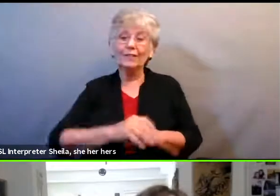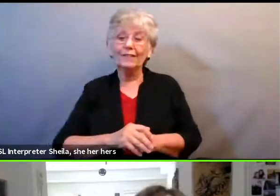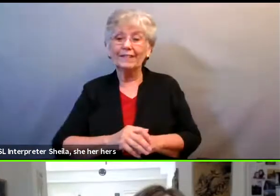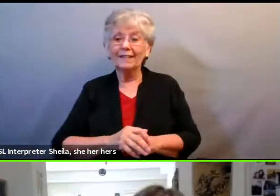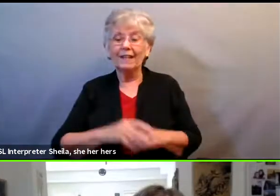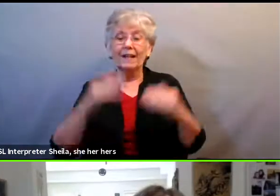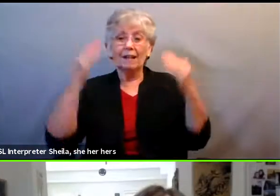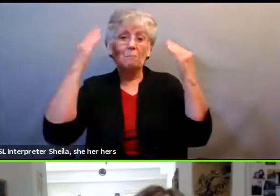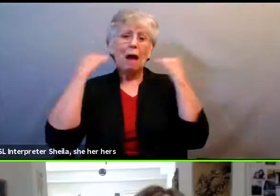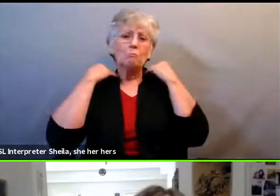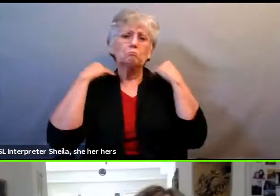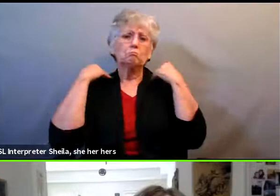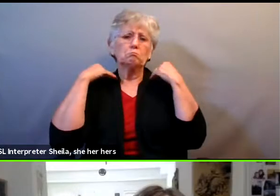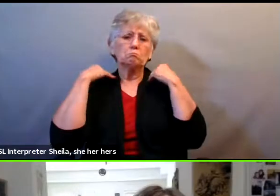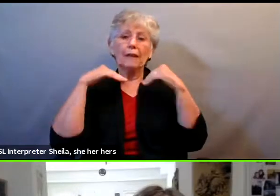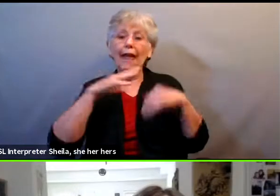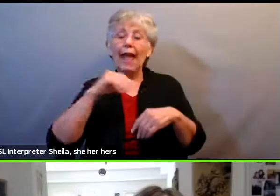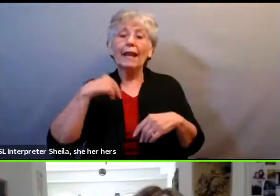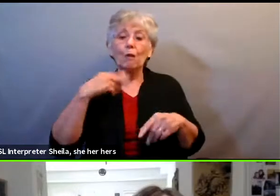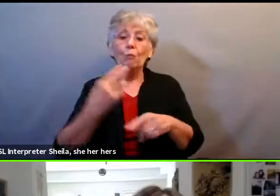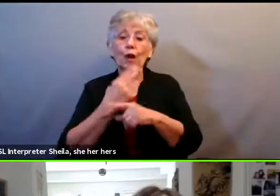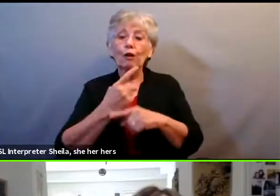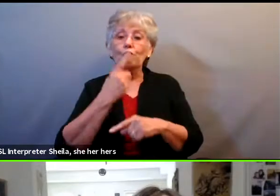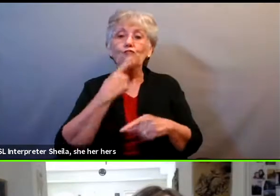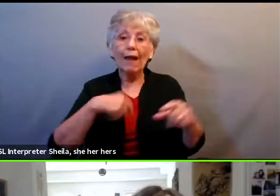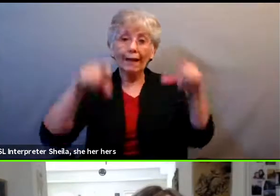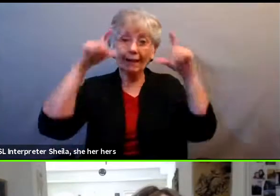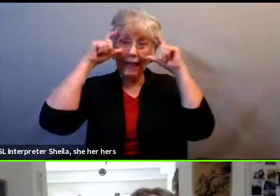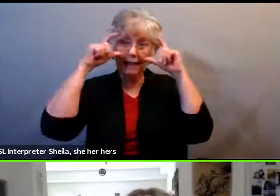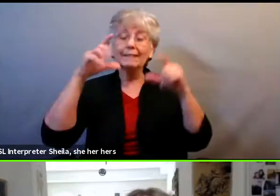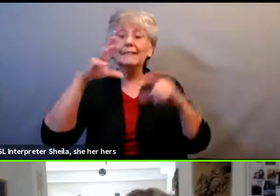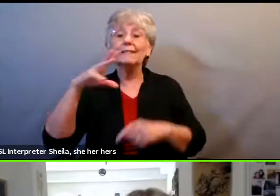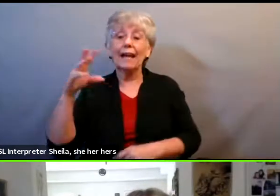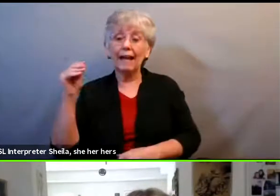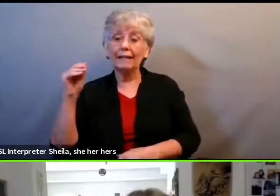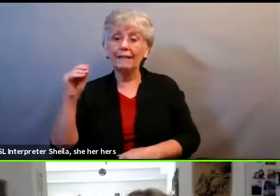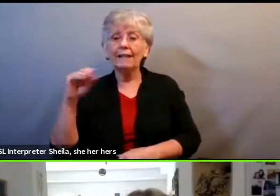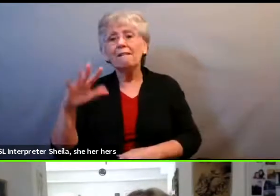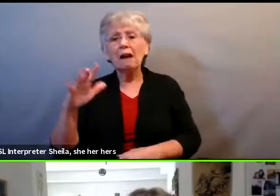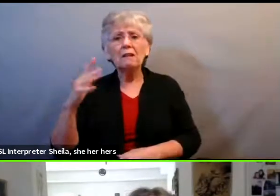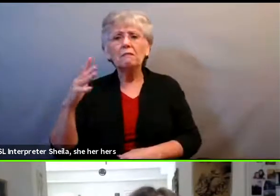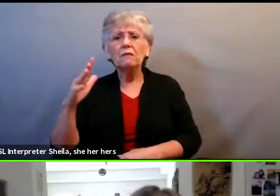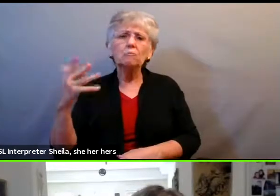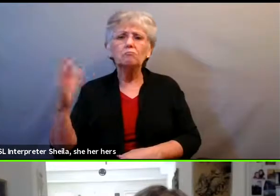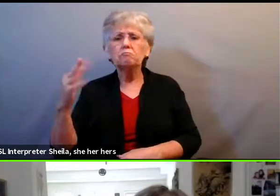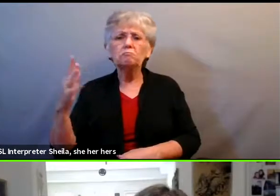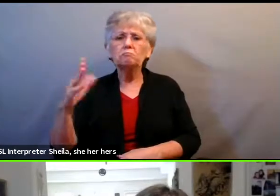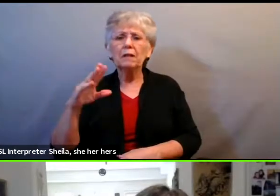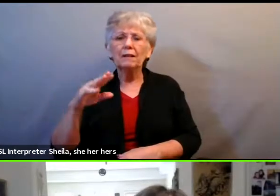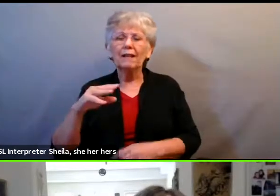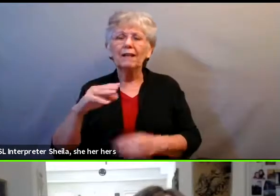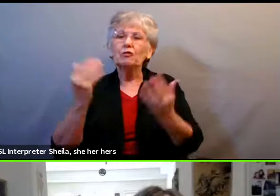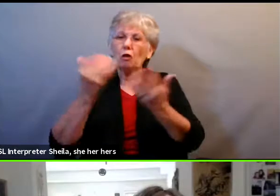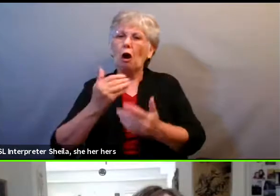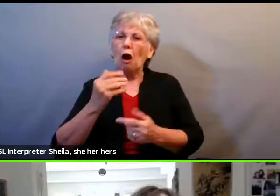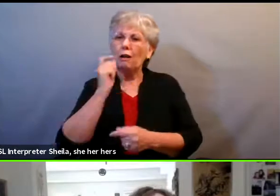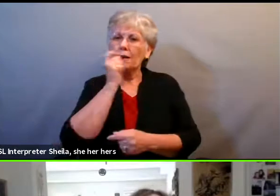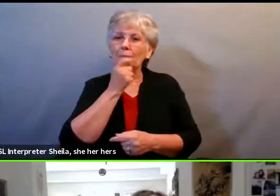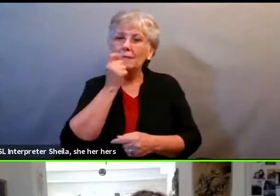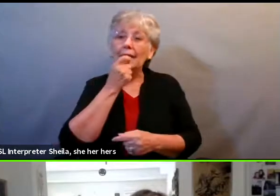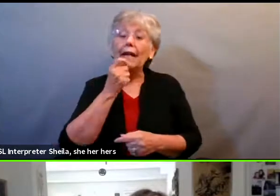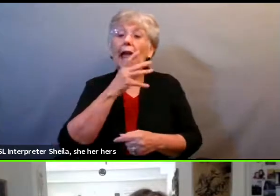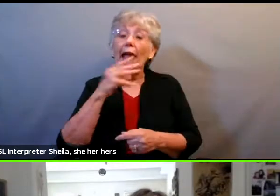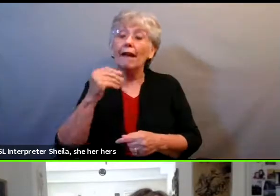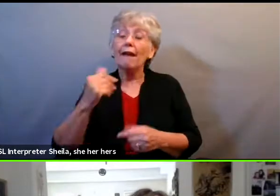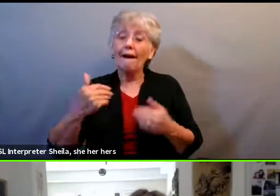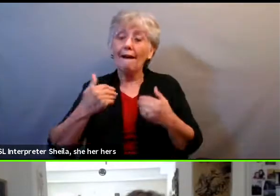almost shoulder length. I'm wearing red glasses and kind of a maroon lipstick. I